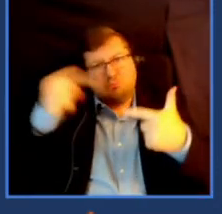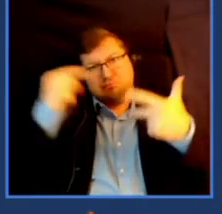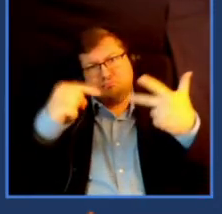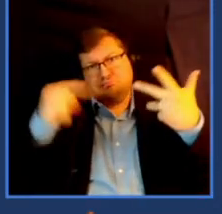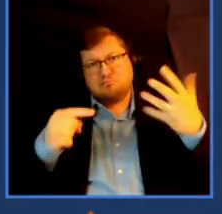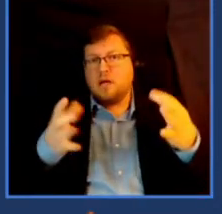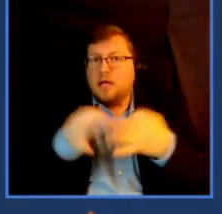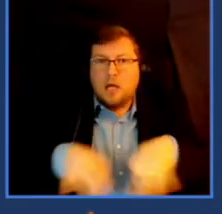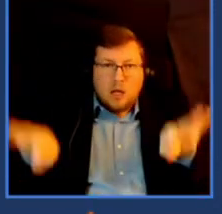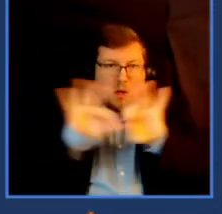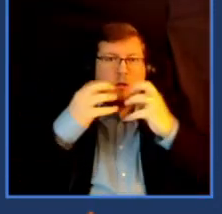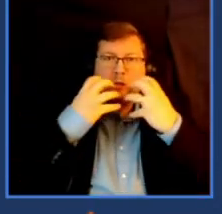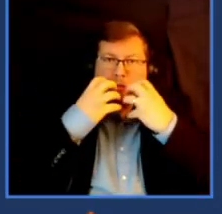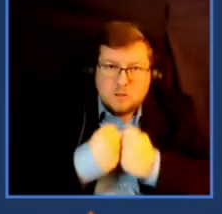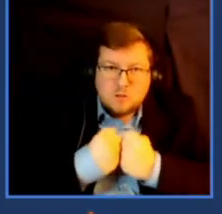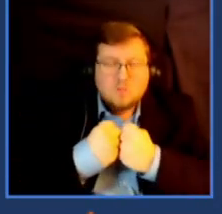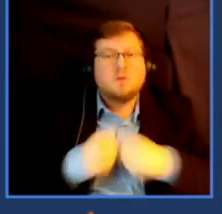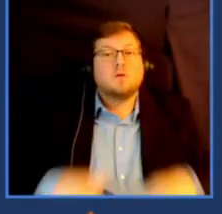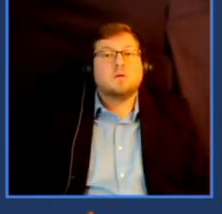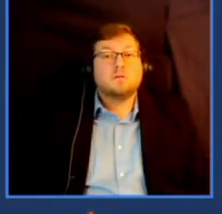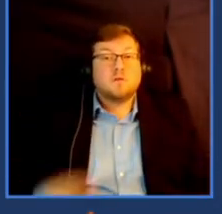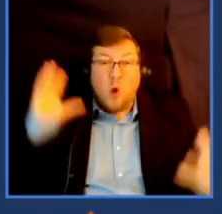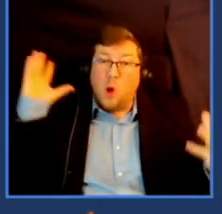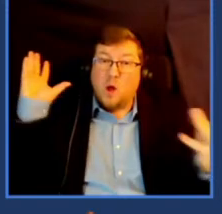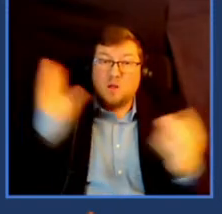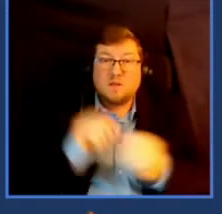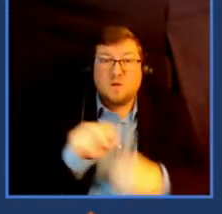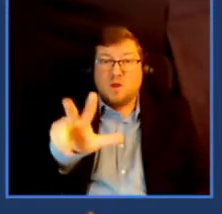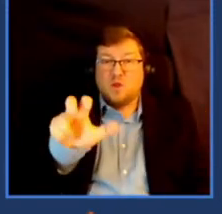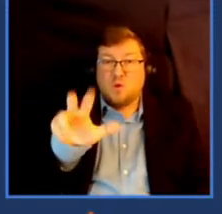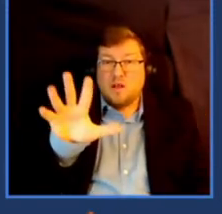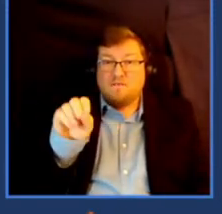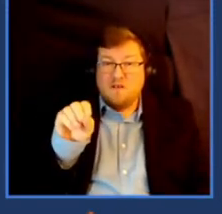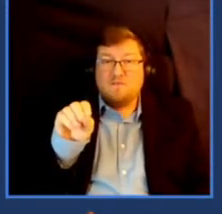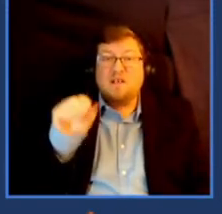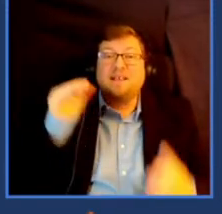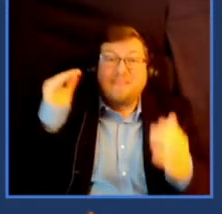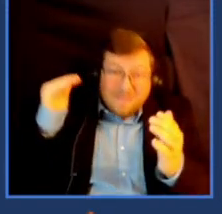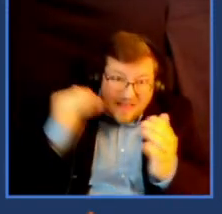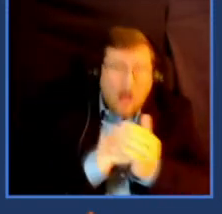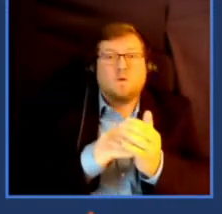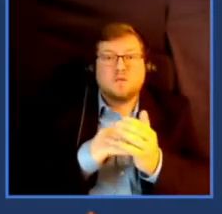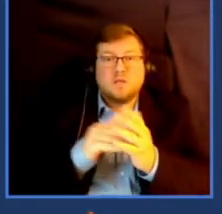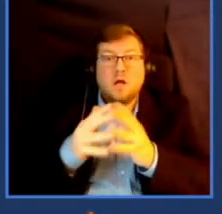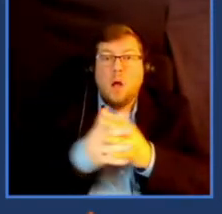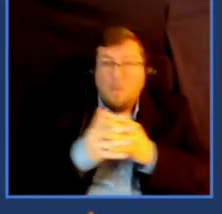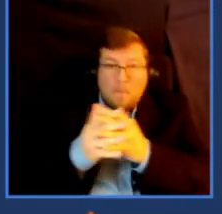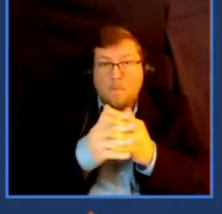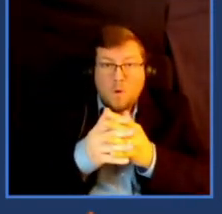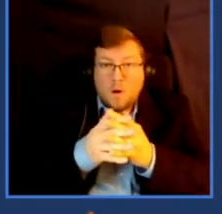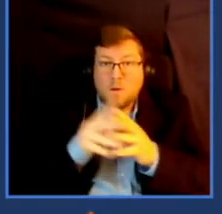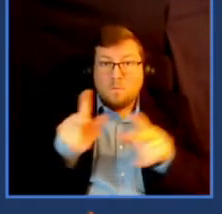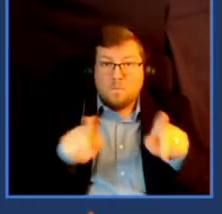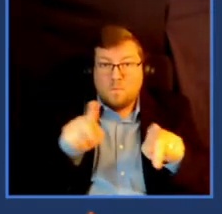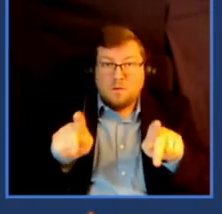We've had about 350,000 American souls to perish.